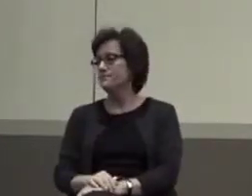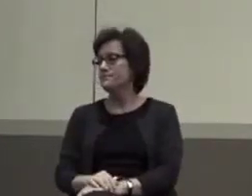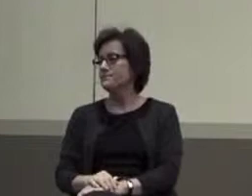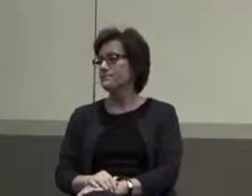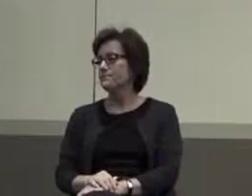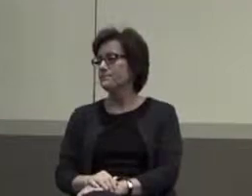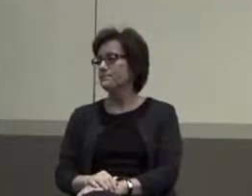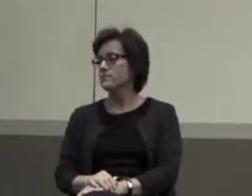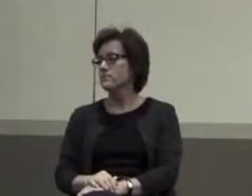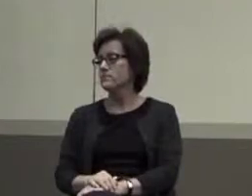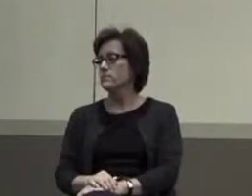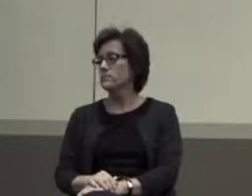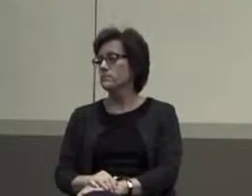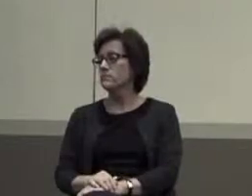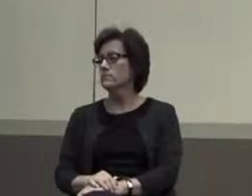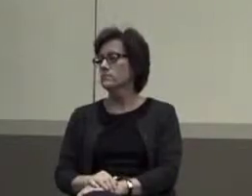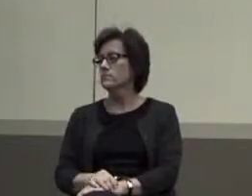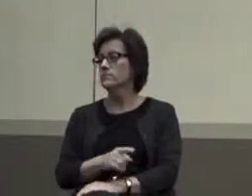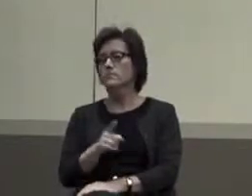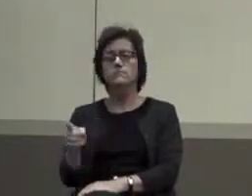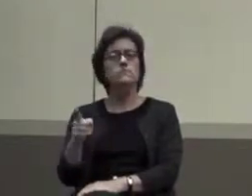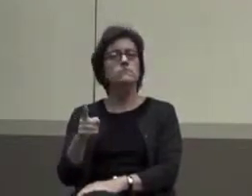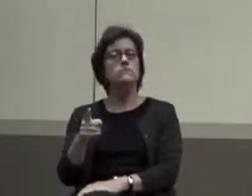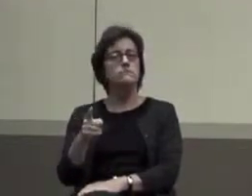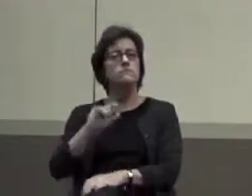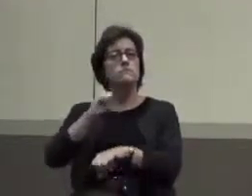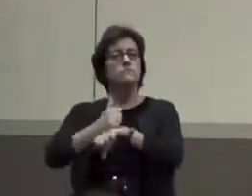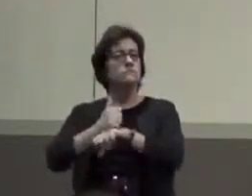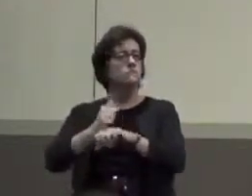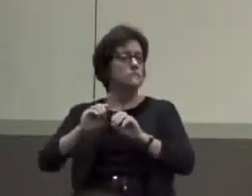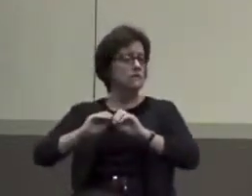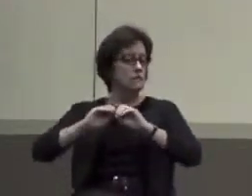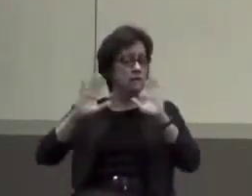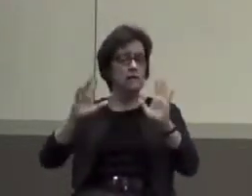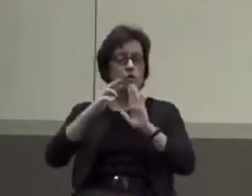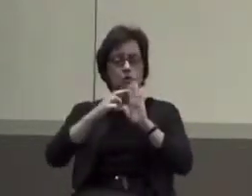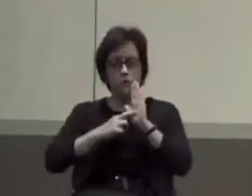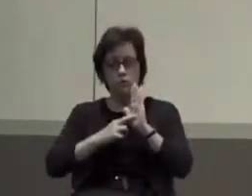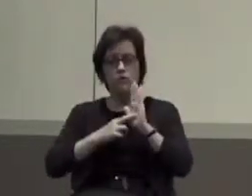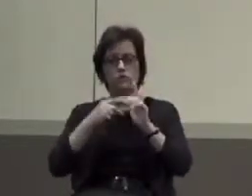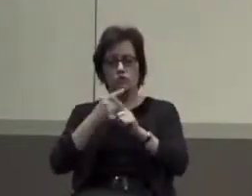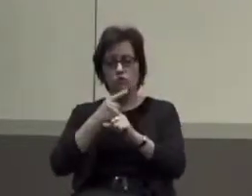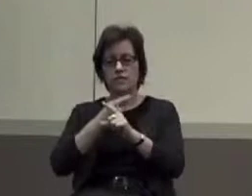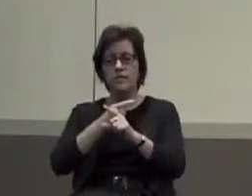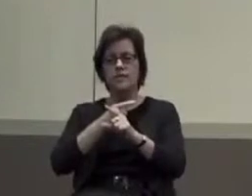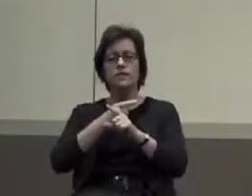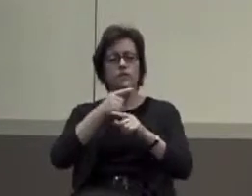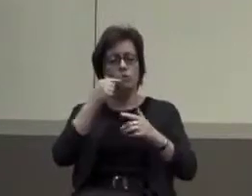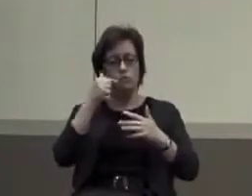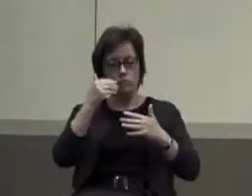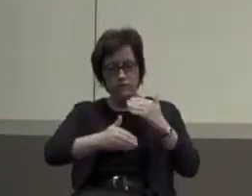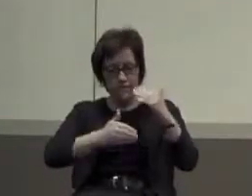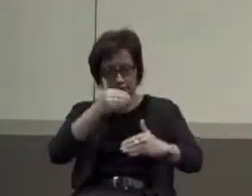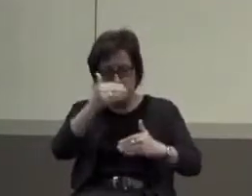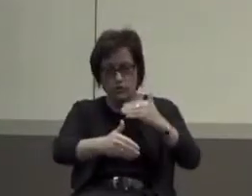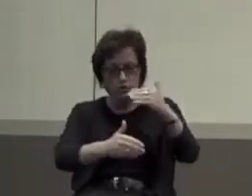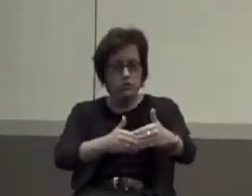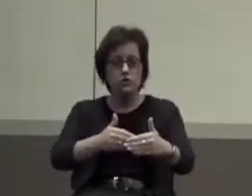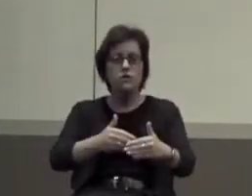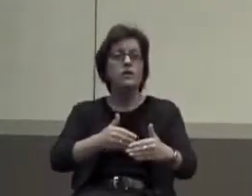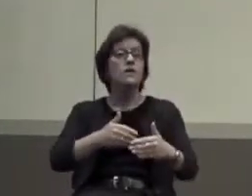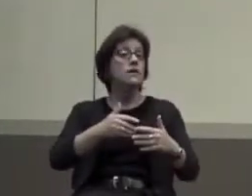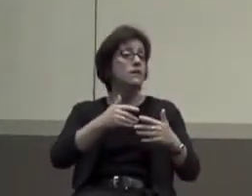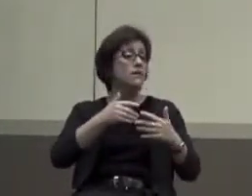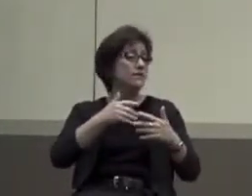And they are all about establishing very clear rules, routines, procedures, and consequences, and then teaching the